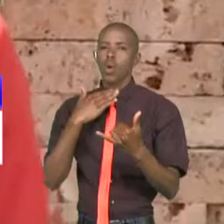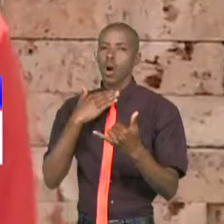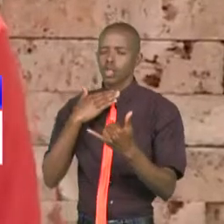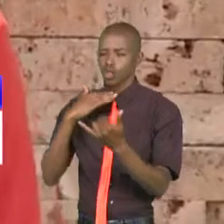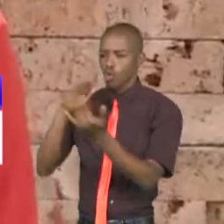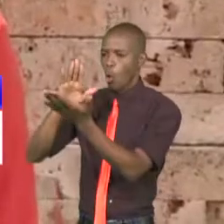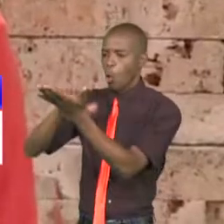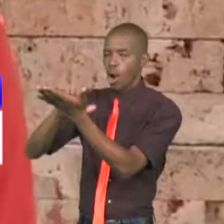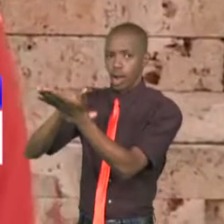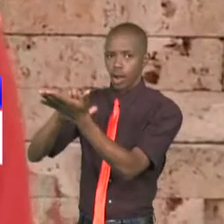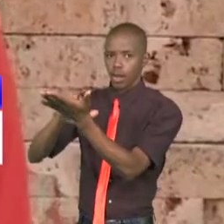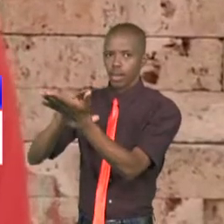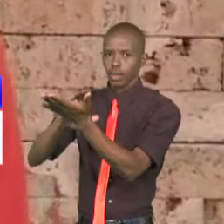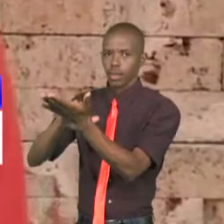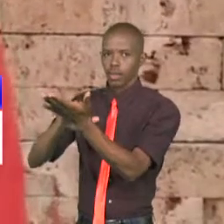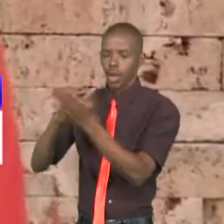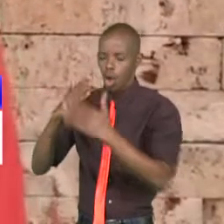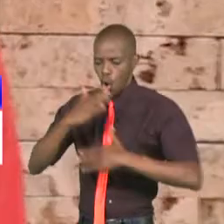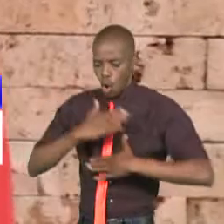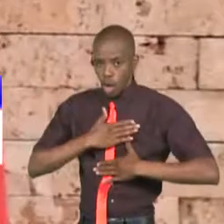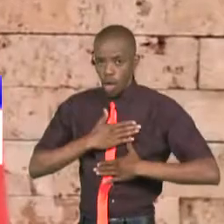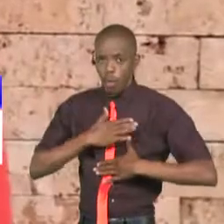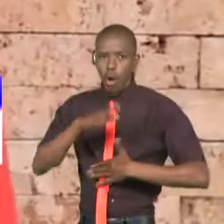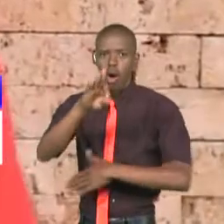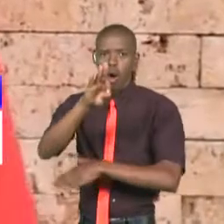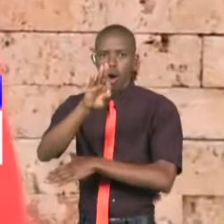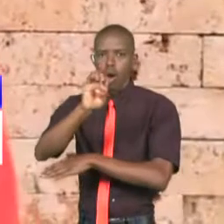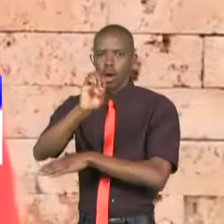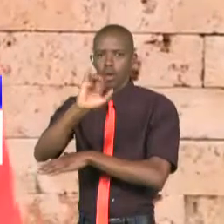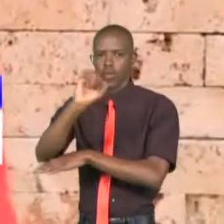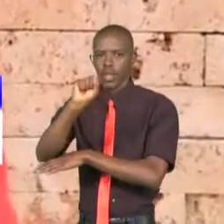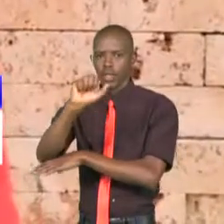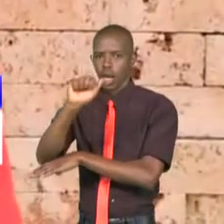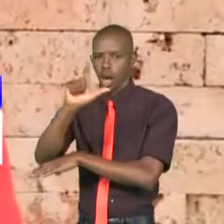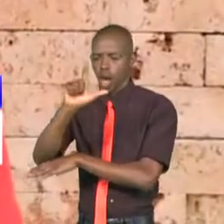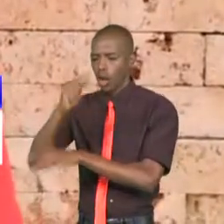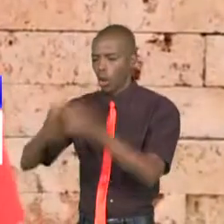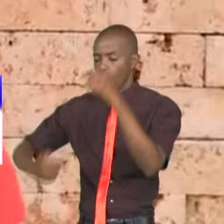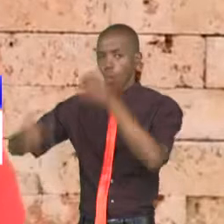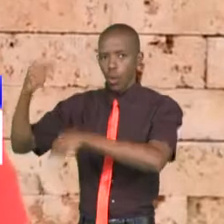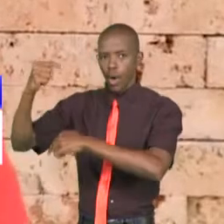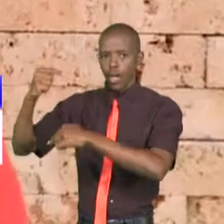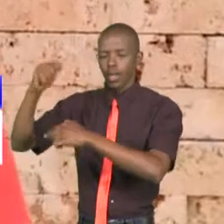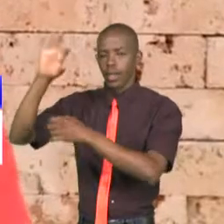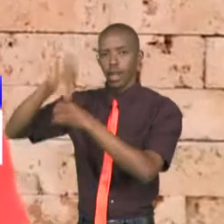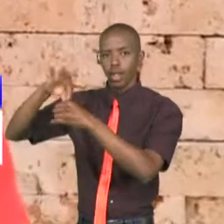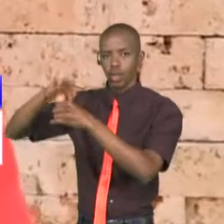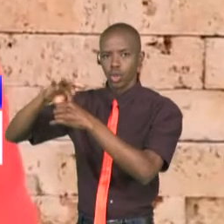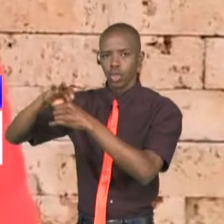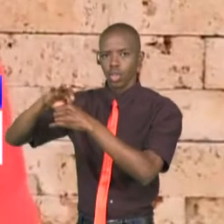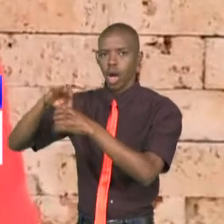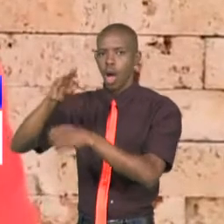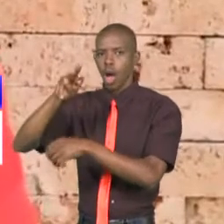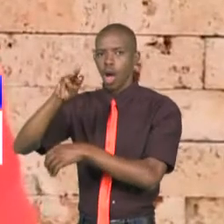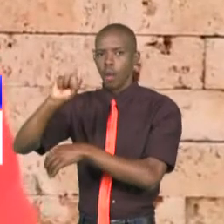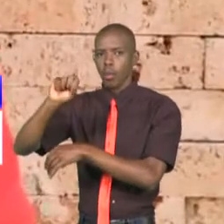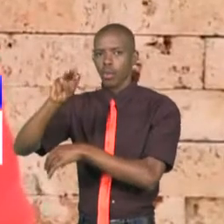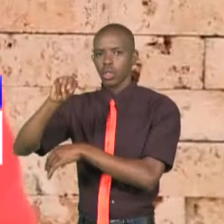congratulate Mheshimiwa Faisal kwa kushinda uchaguzi wa